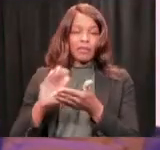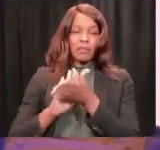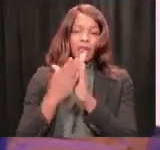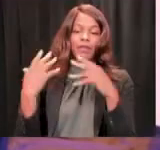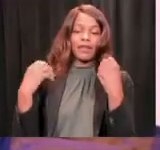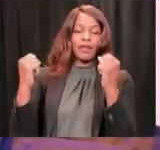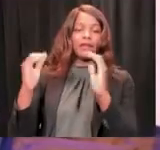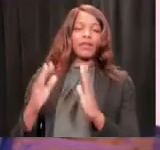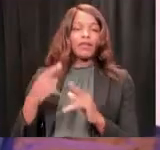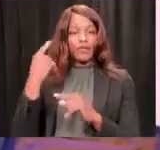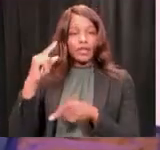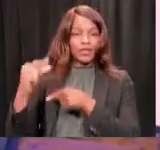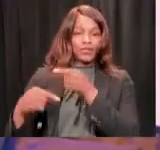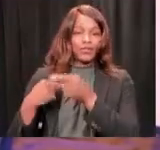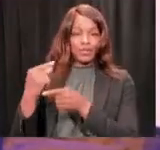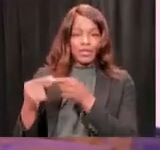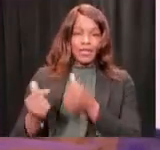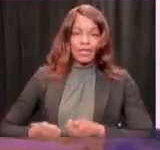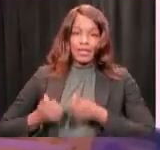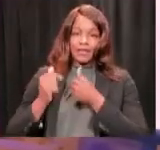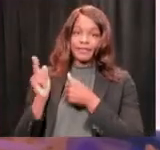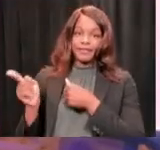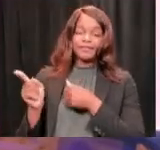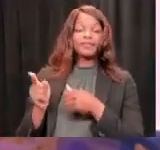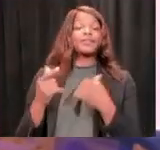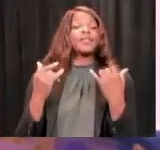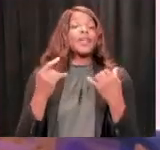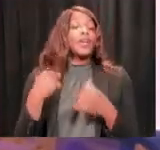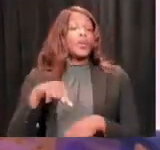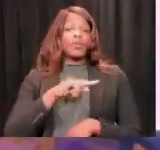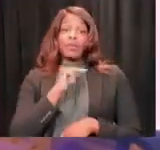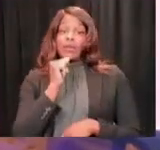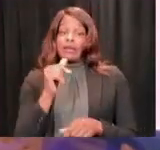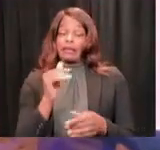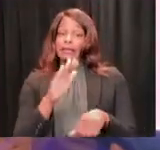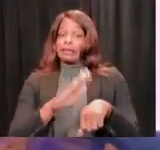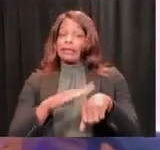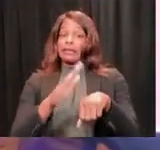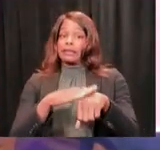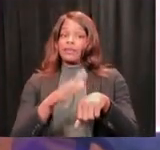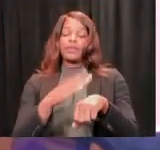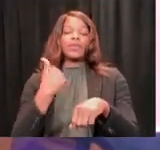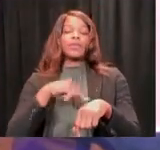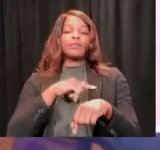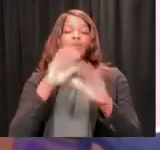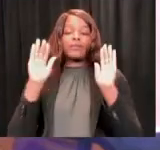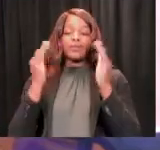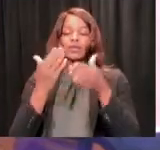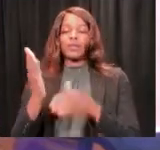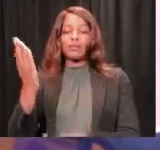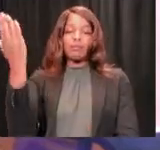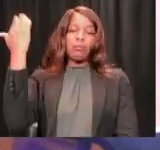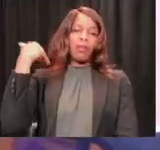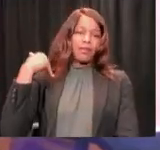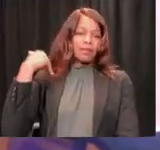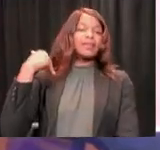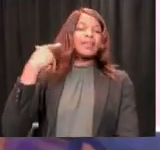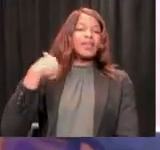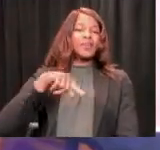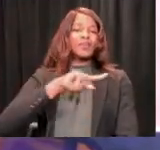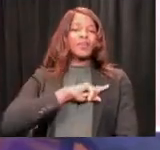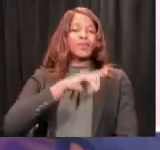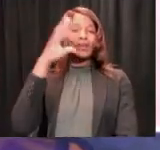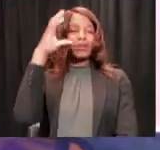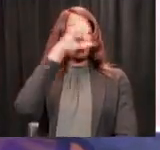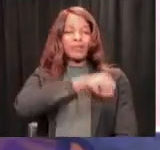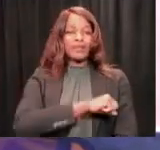the generation that he's in. And friends, a lot of times, if we're not careful, we'll be so hooked up and focused on the past that we will miss what